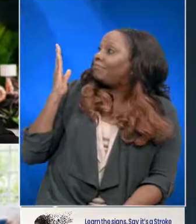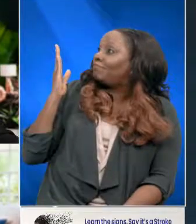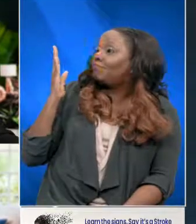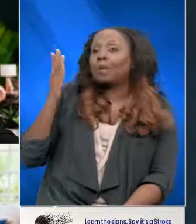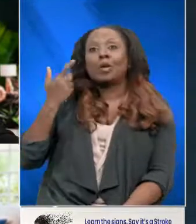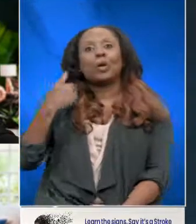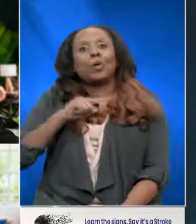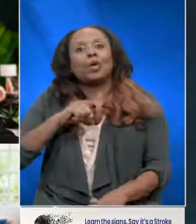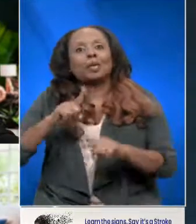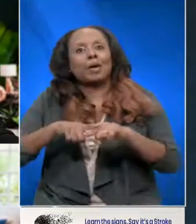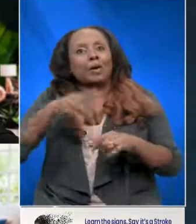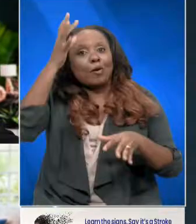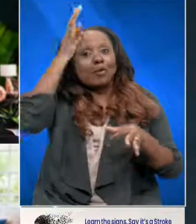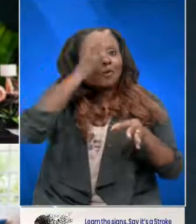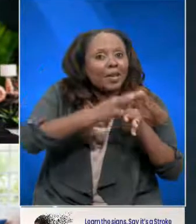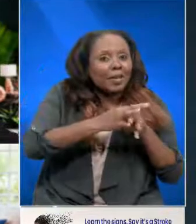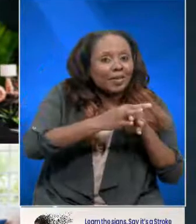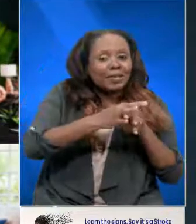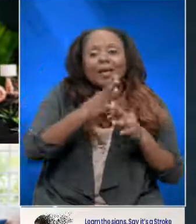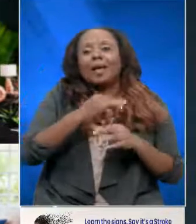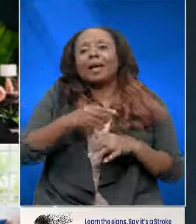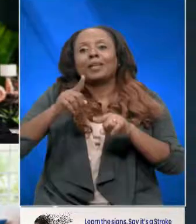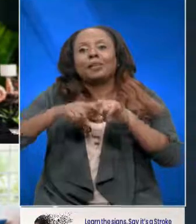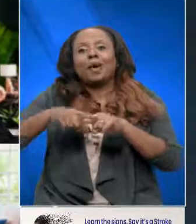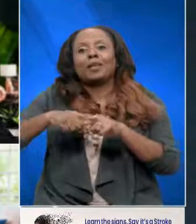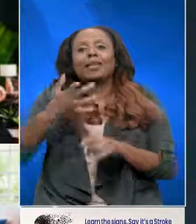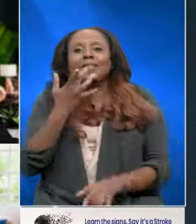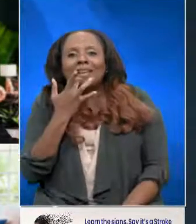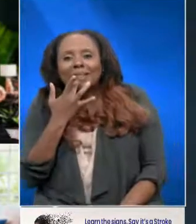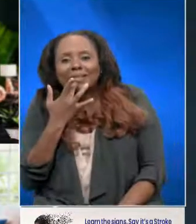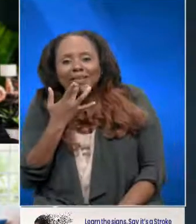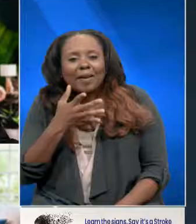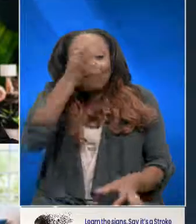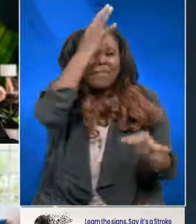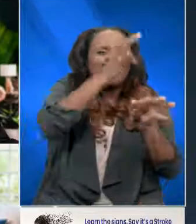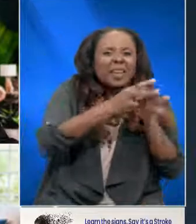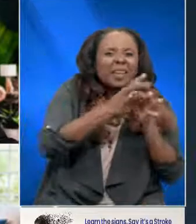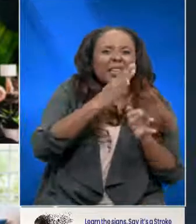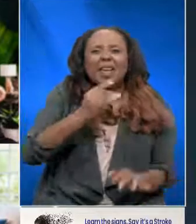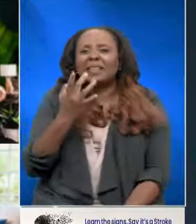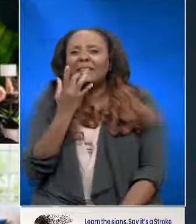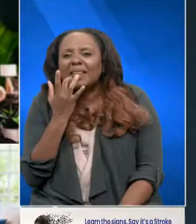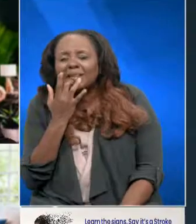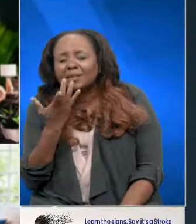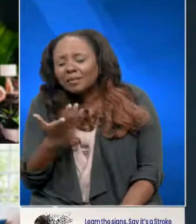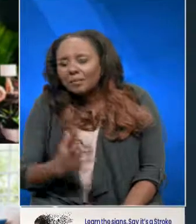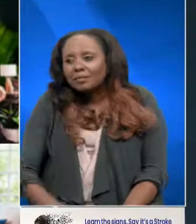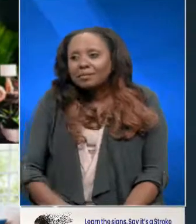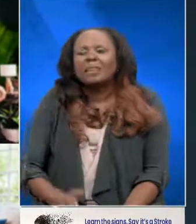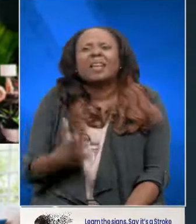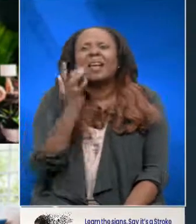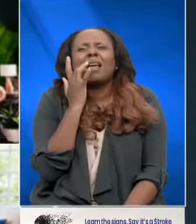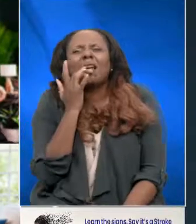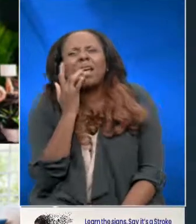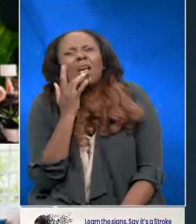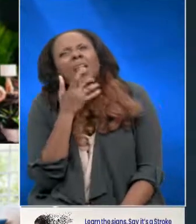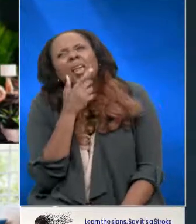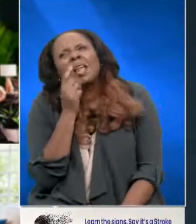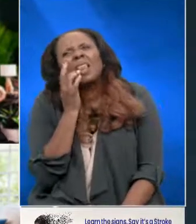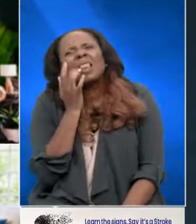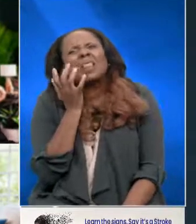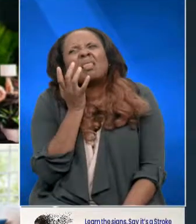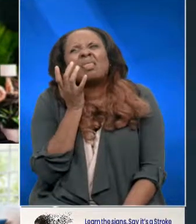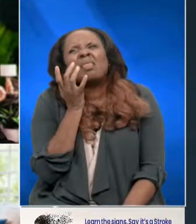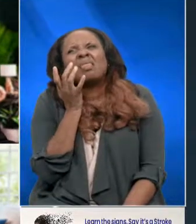other. Because the only other method that we have is to determine, is it too sweet, is it too